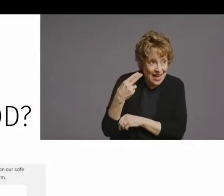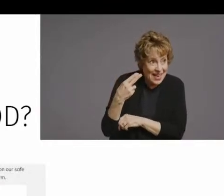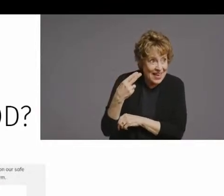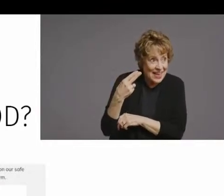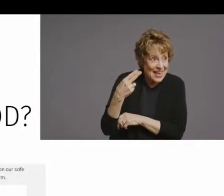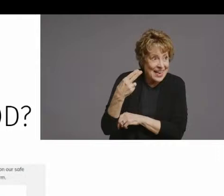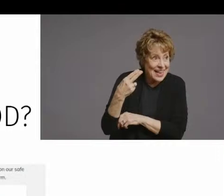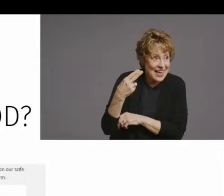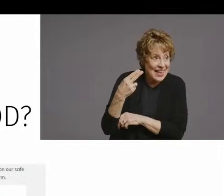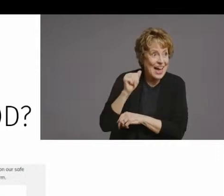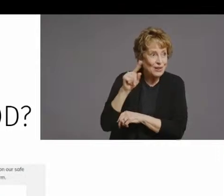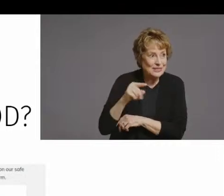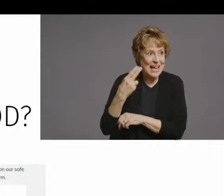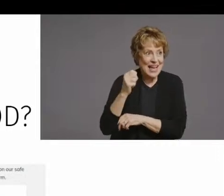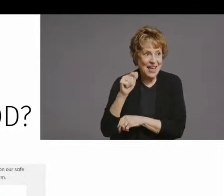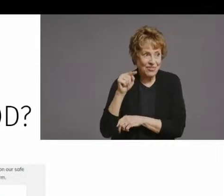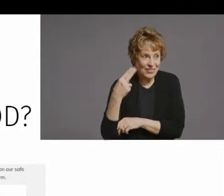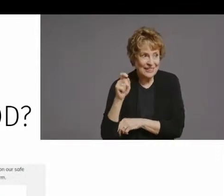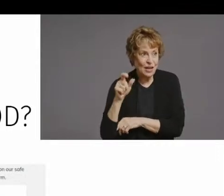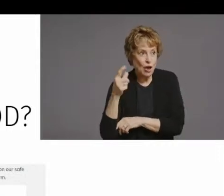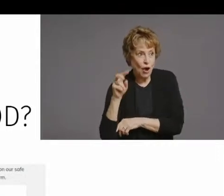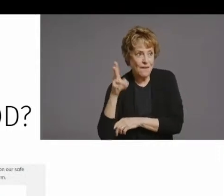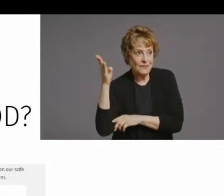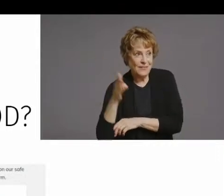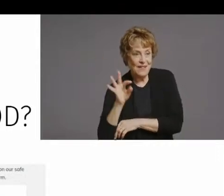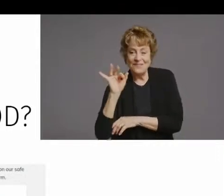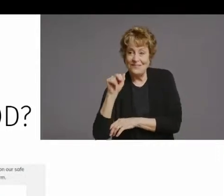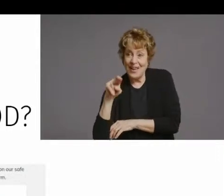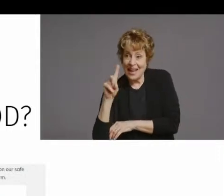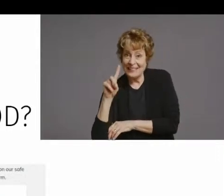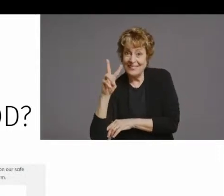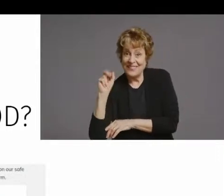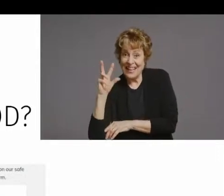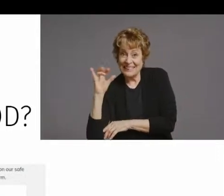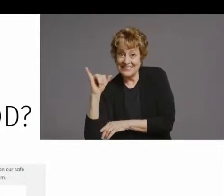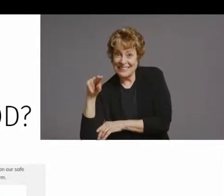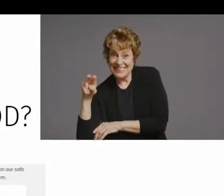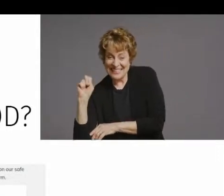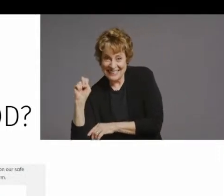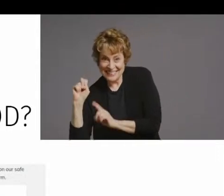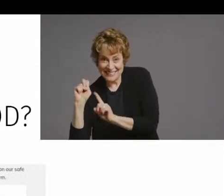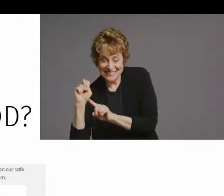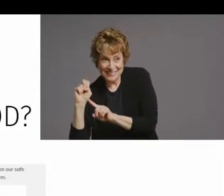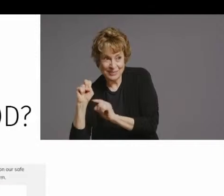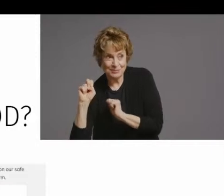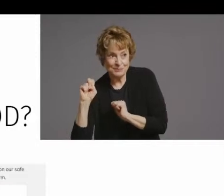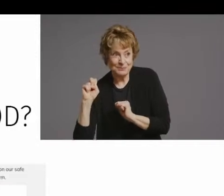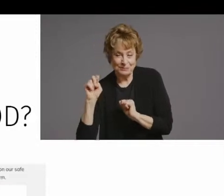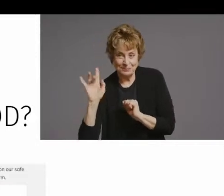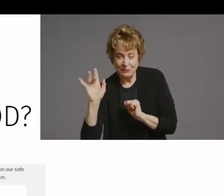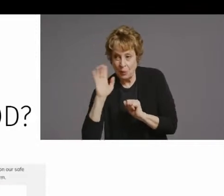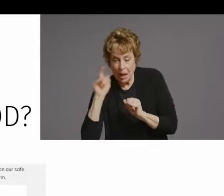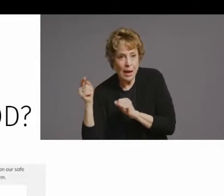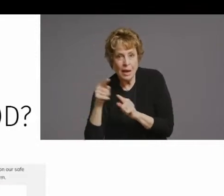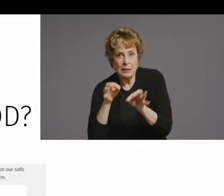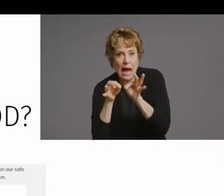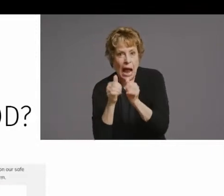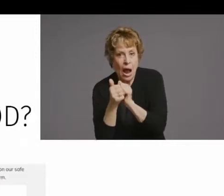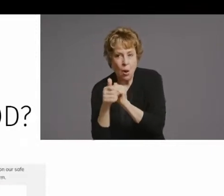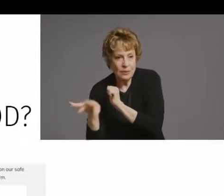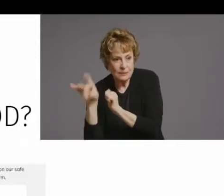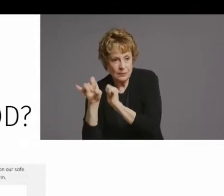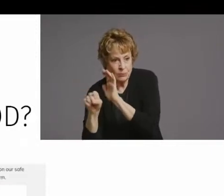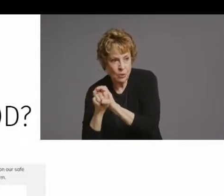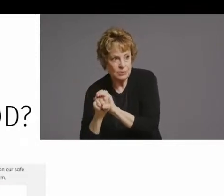azhealth.gov/findvaccine. That will not only have all of the state pods where you can register, but it does have a list of all of the available providers who have